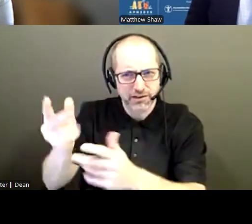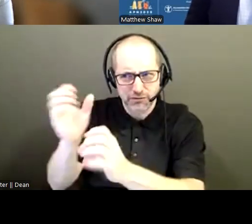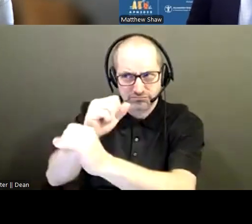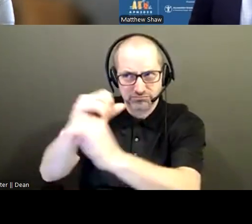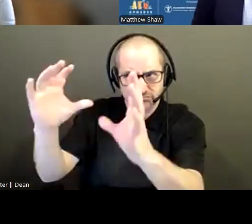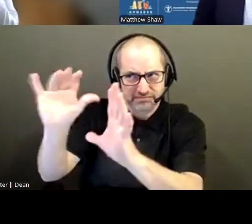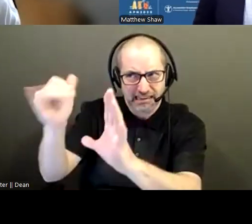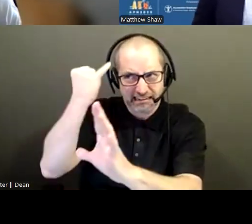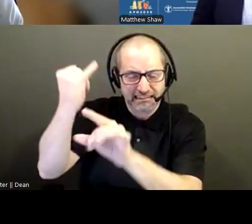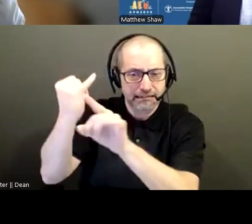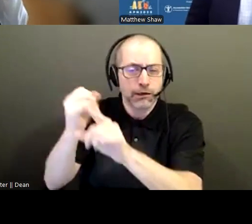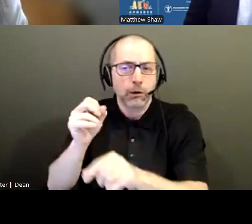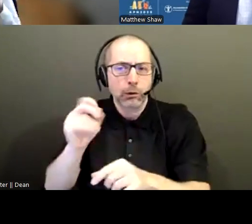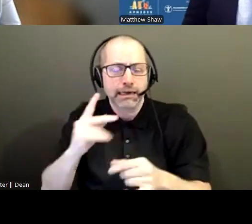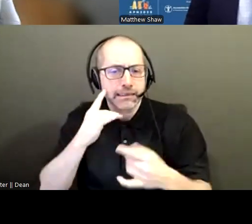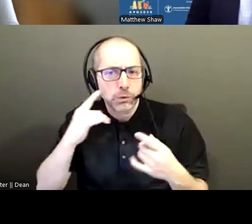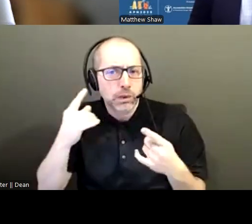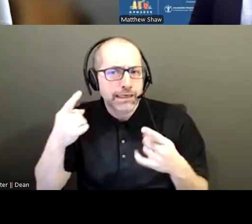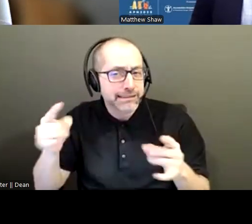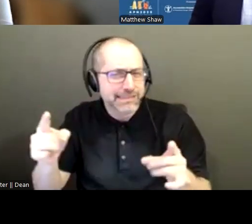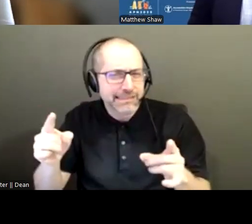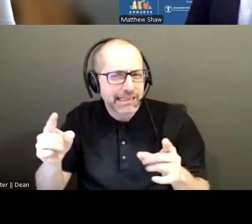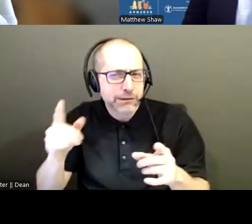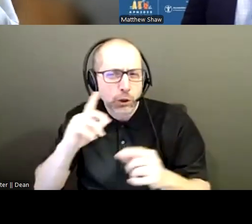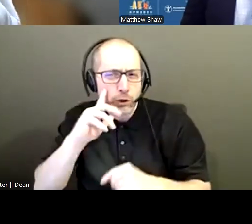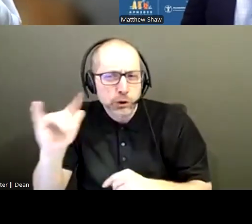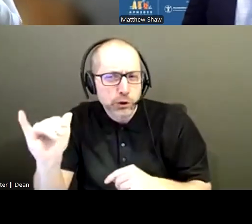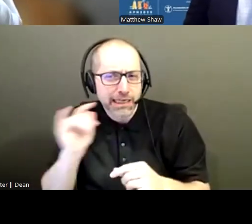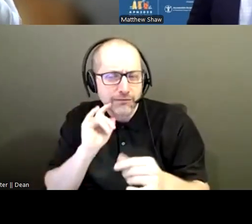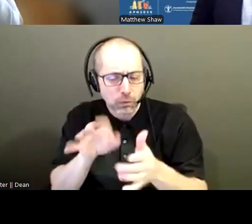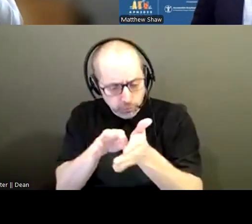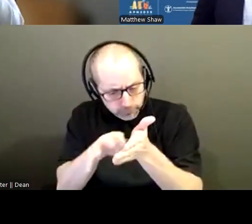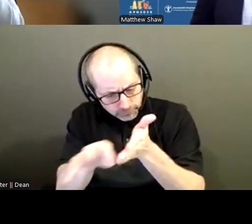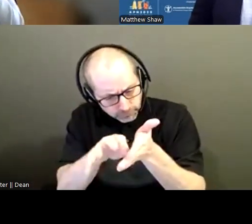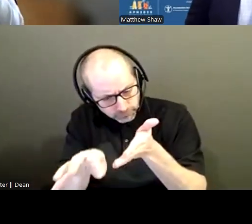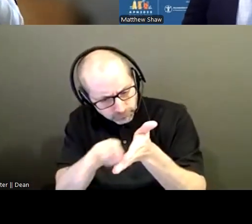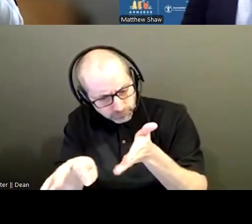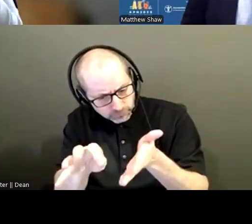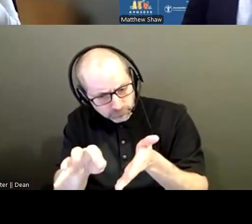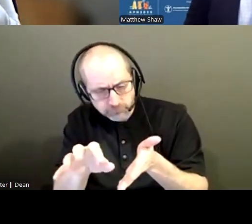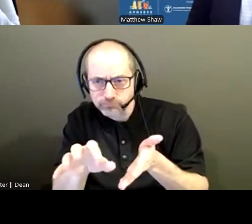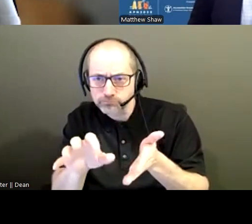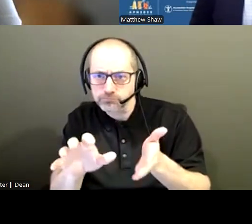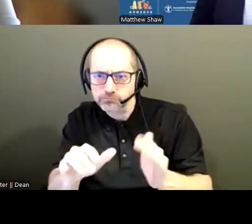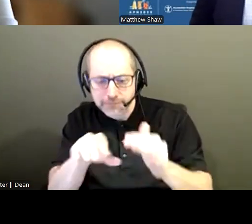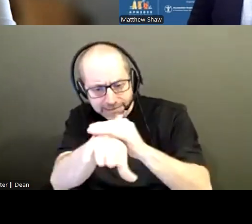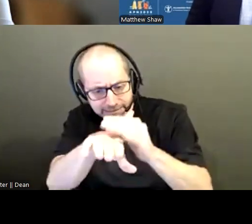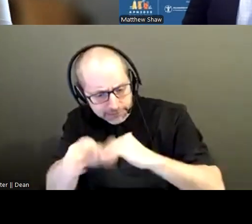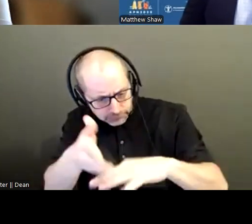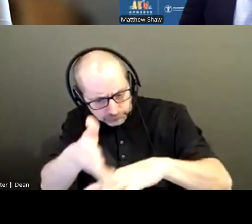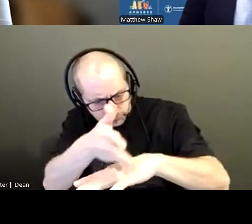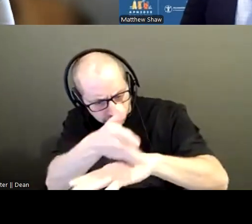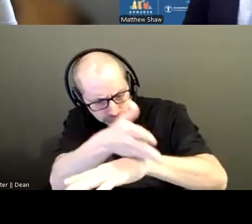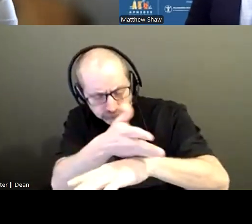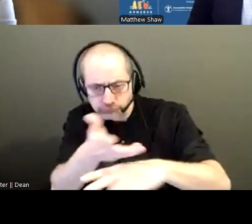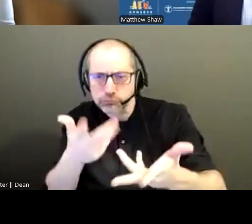that illustrates how tracking accessibility progress has led to improvements in an organization?